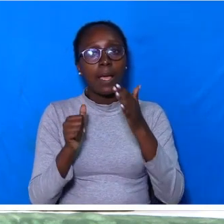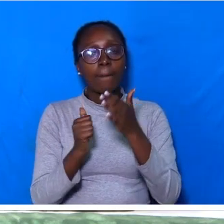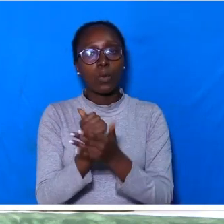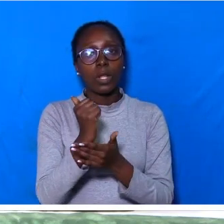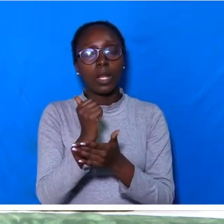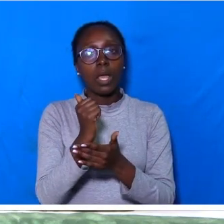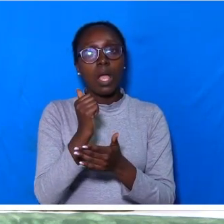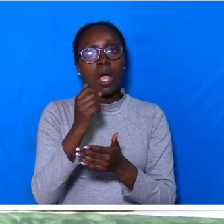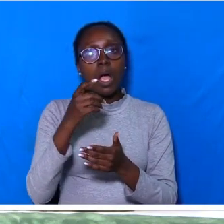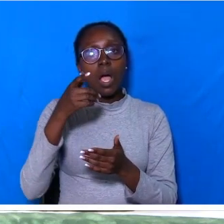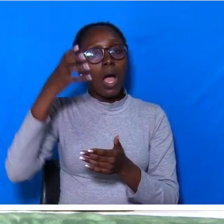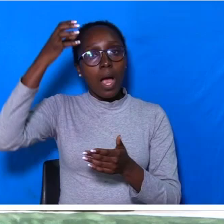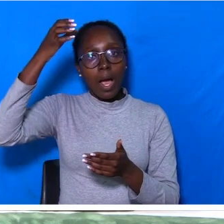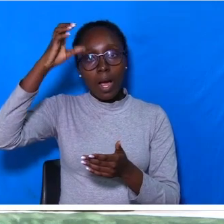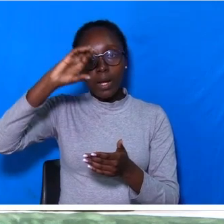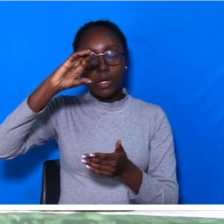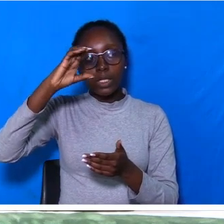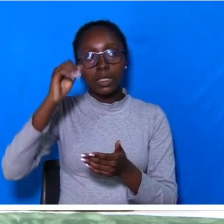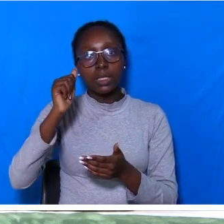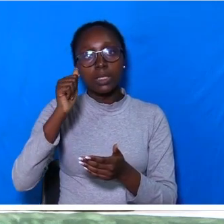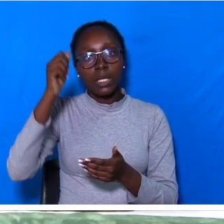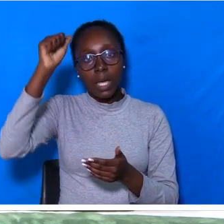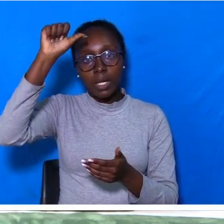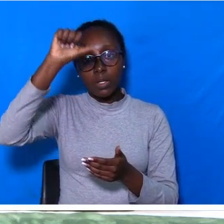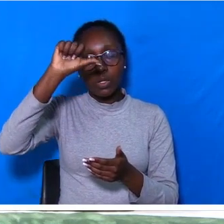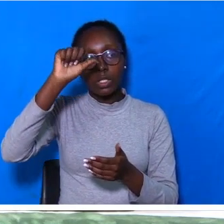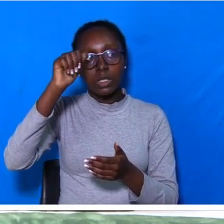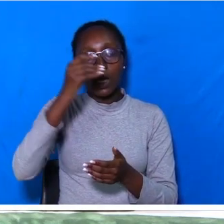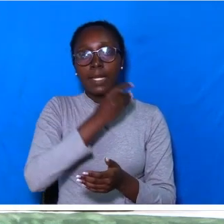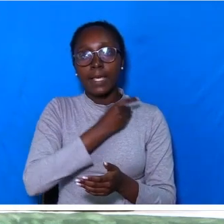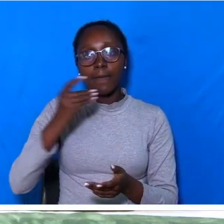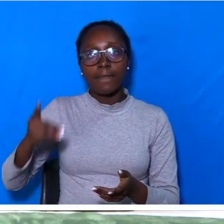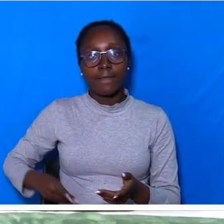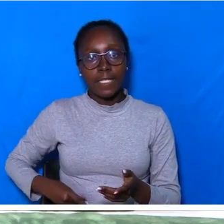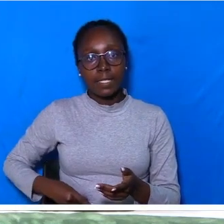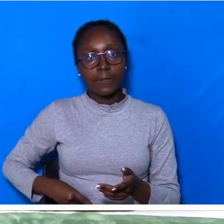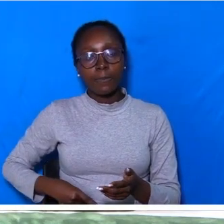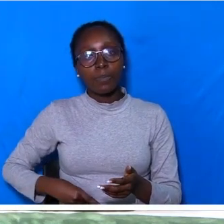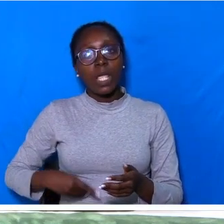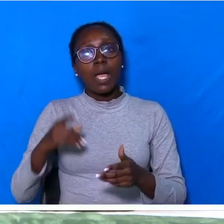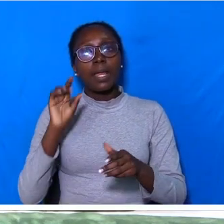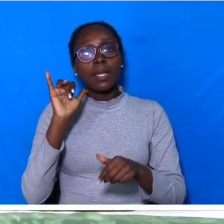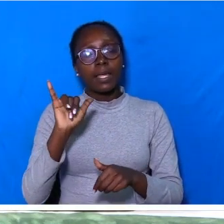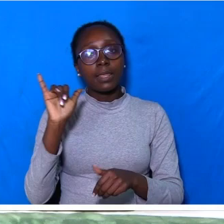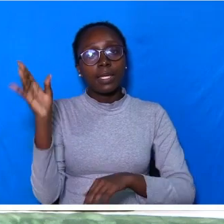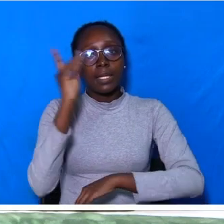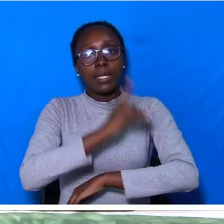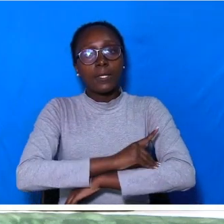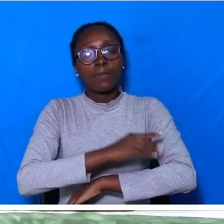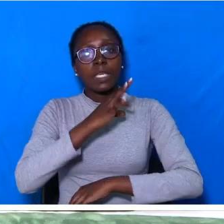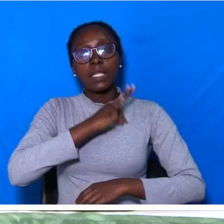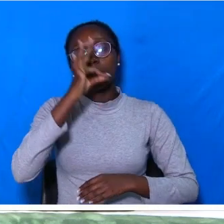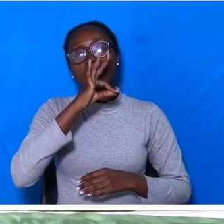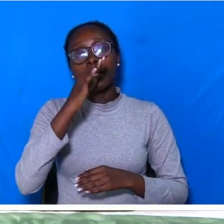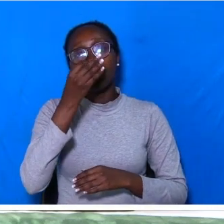his brothers. And from that day on, the Spirit of the Lord came upon David in power.